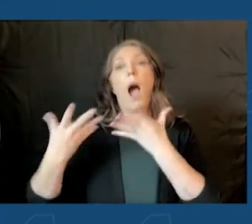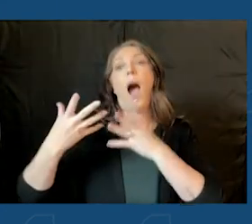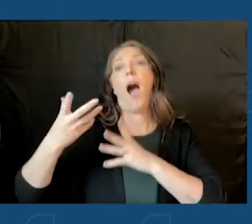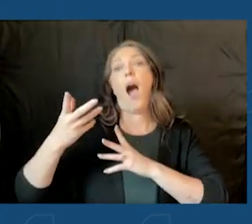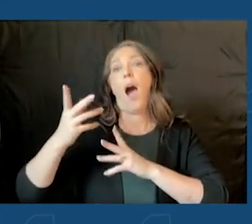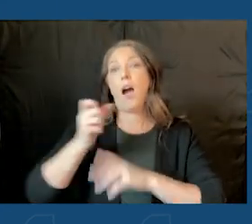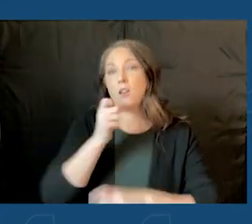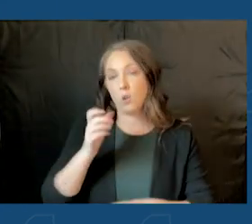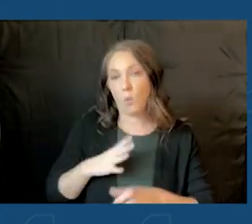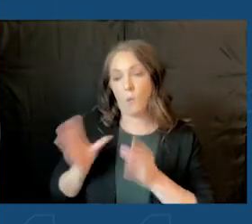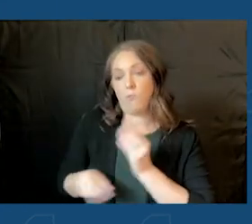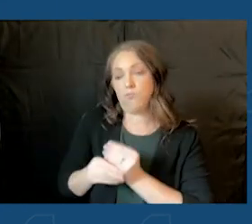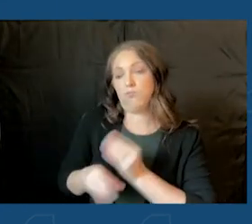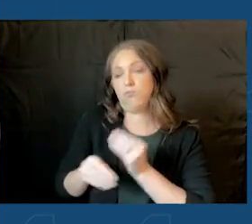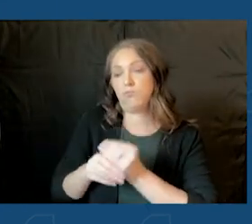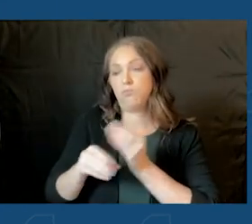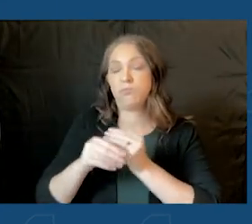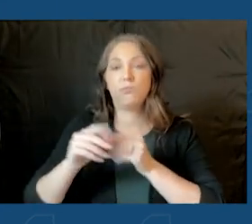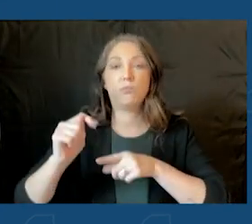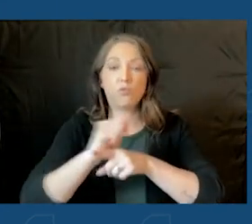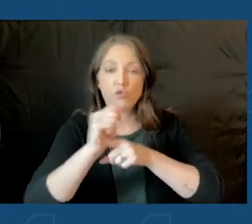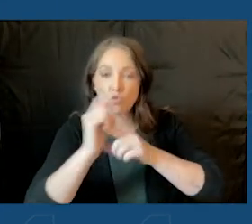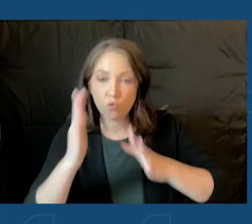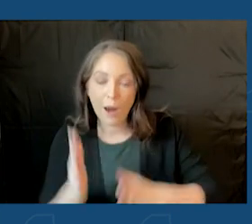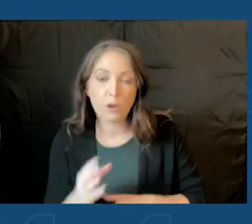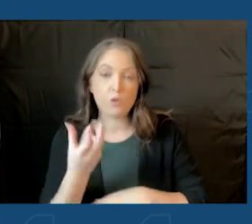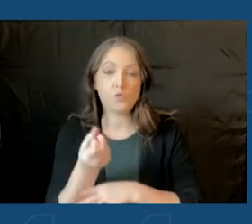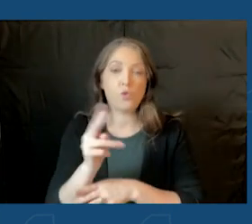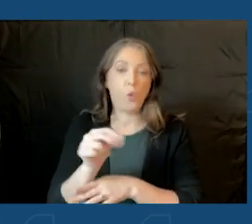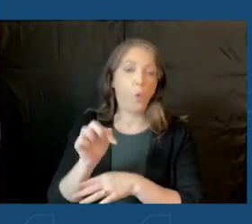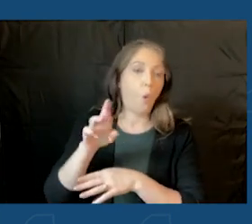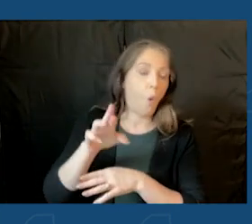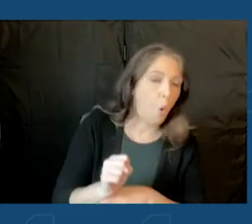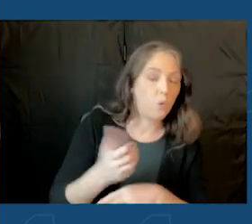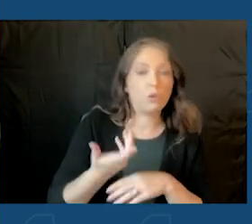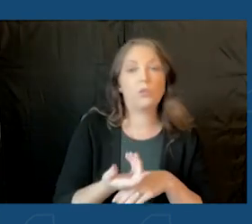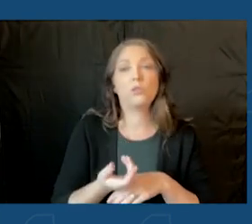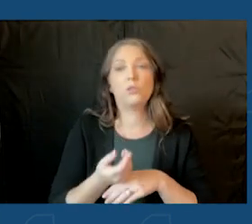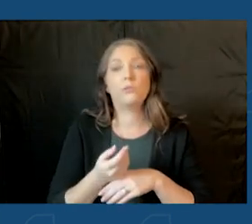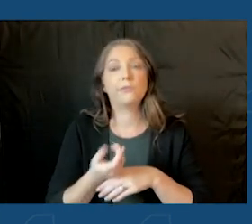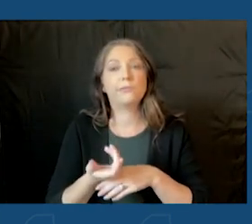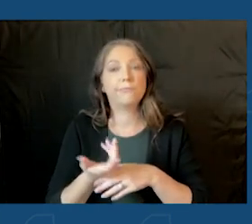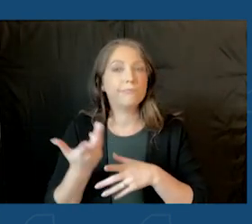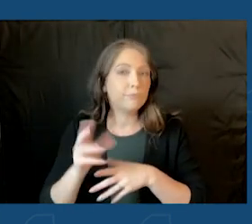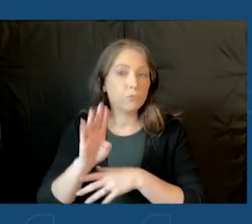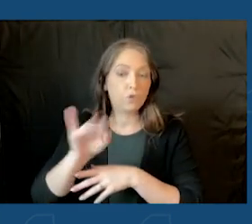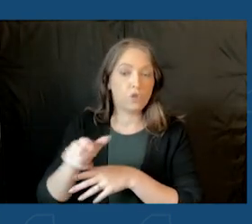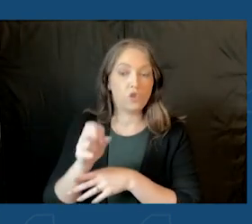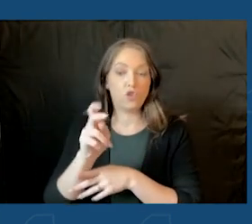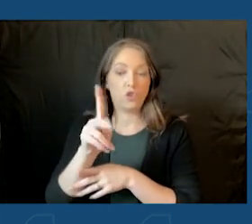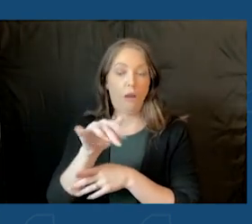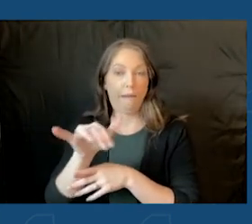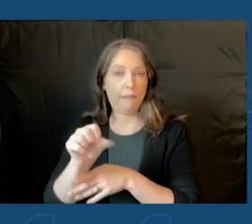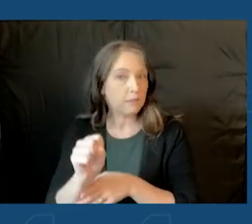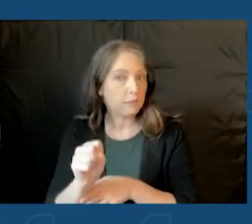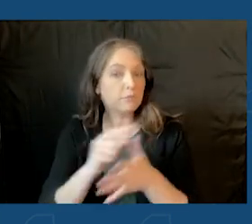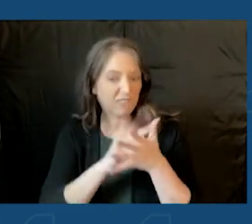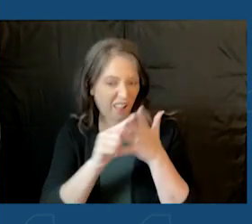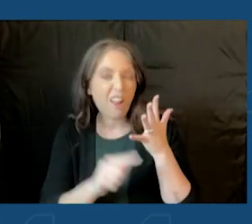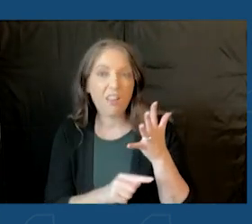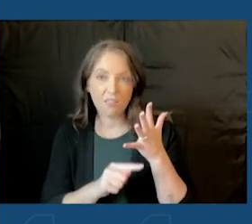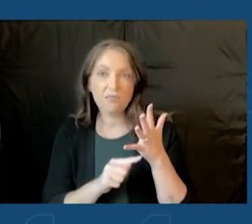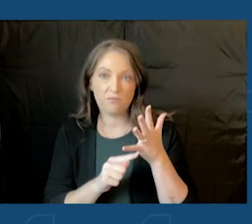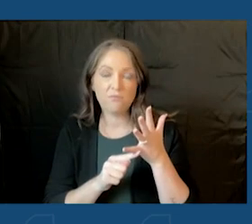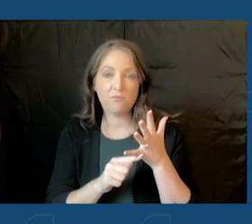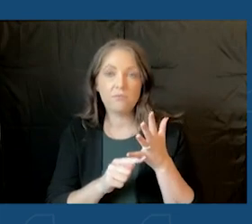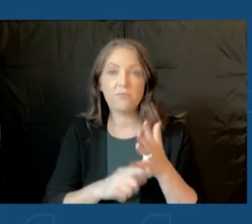of trainers, of owners, of breeders, of jockeys. And this is an industry that I know